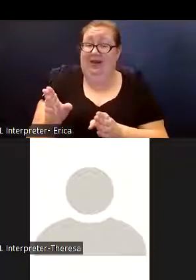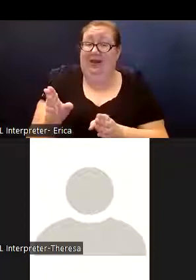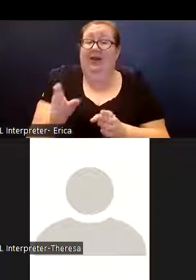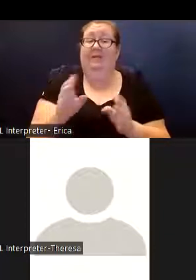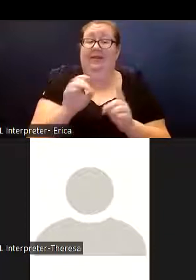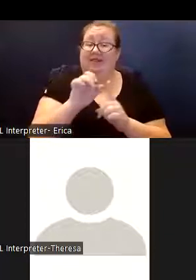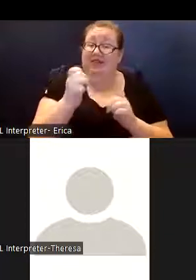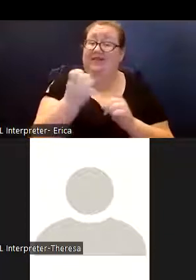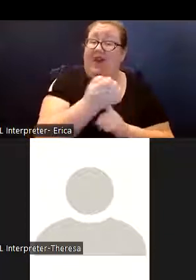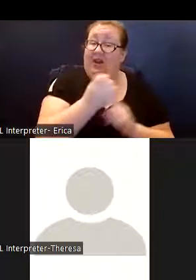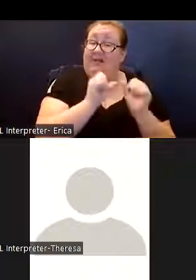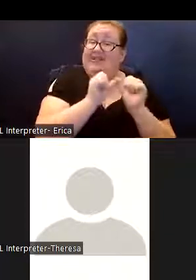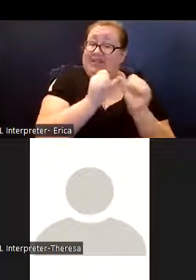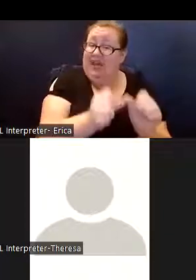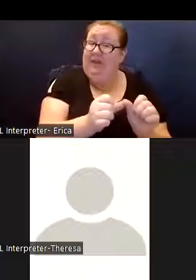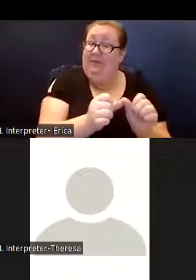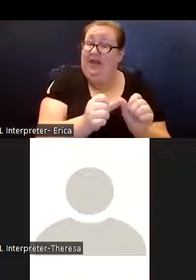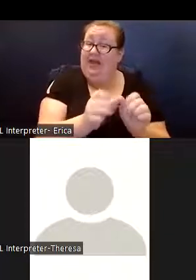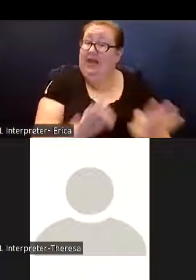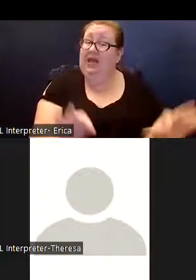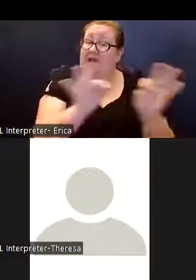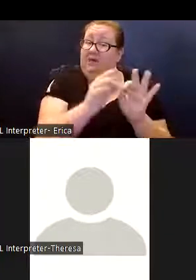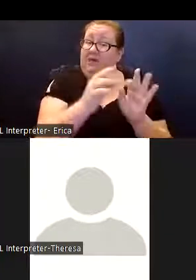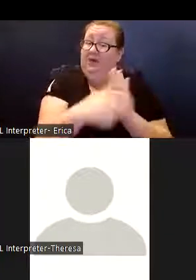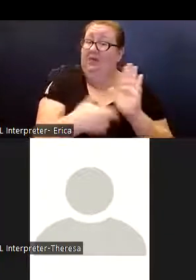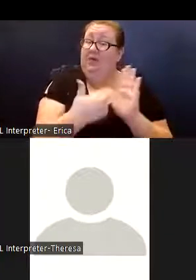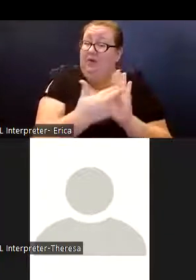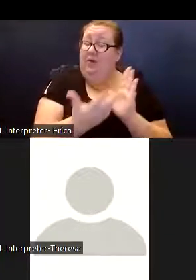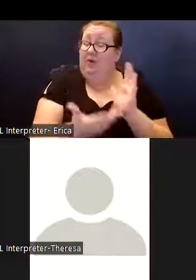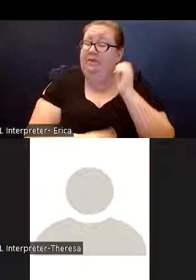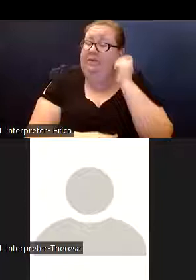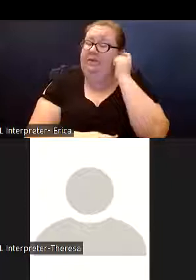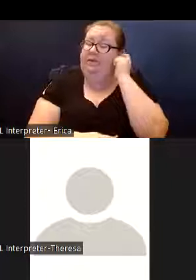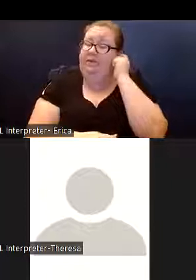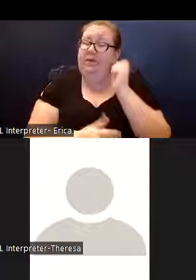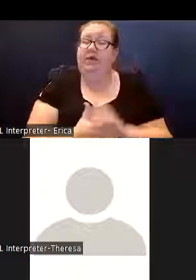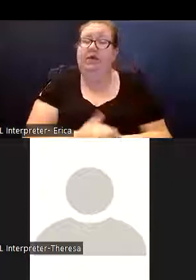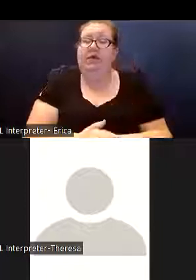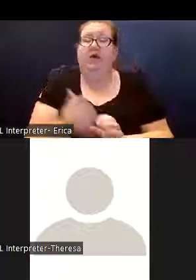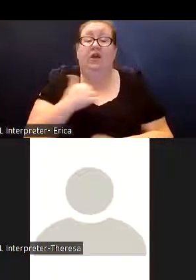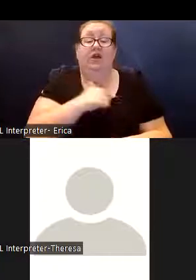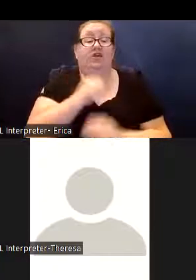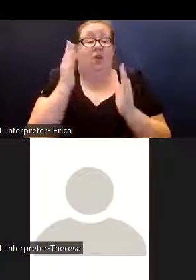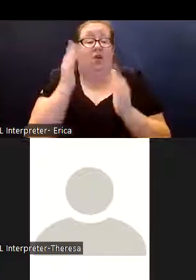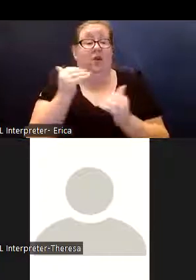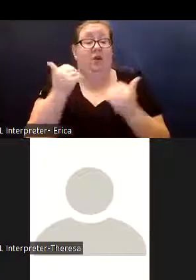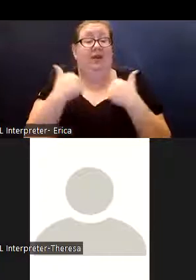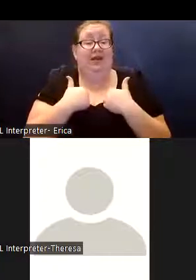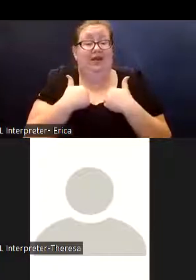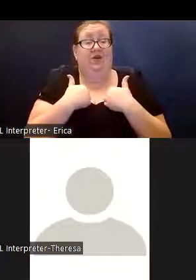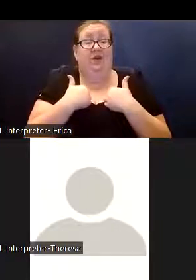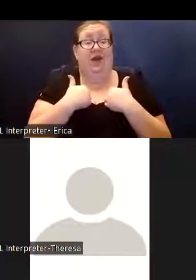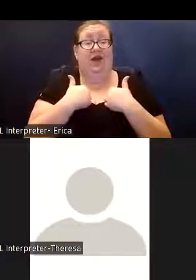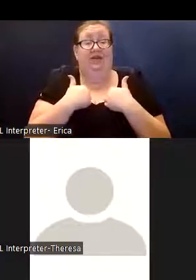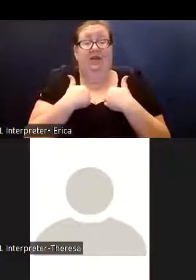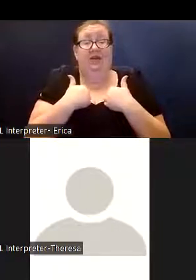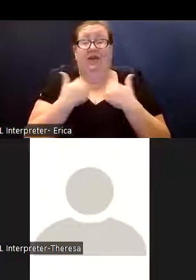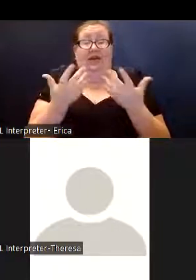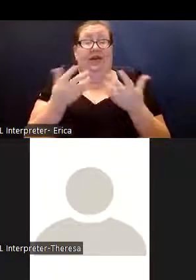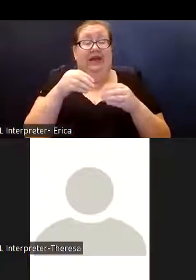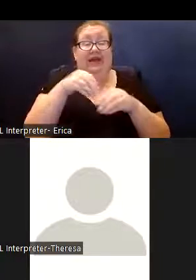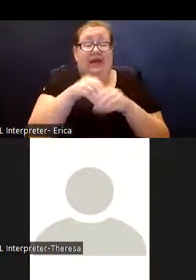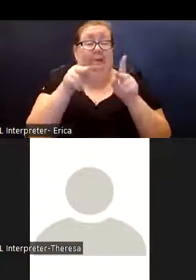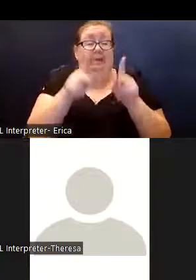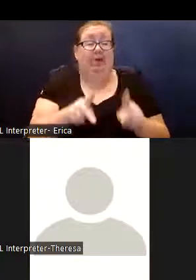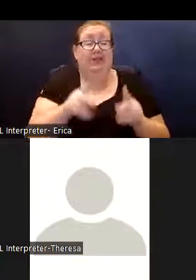role in Newark's future. We're hoping to have a cadence of in-person meetings in the